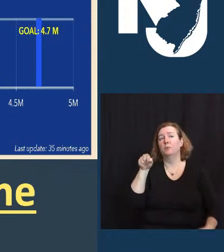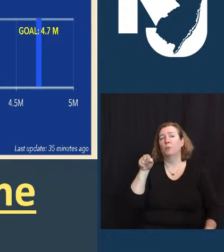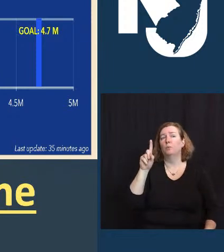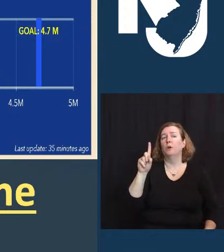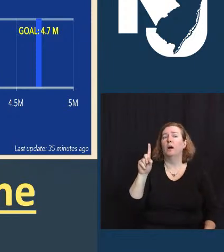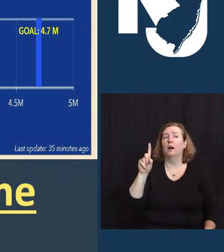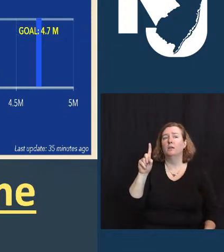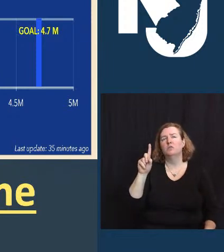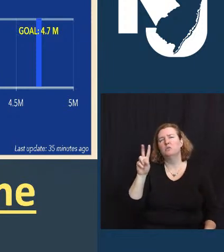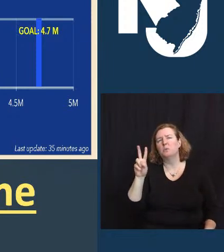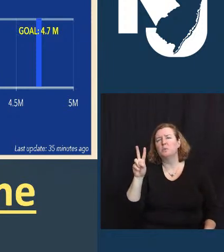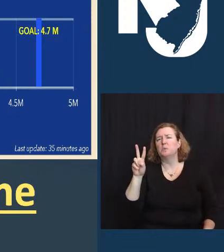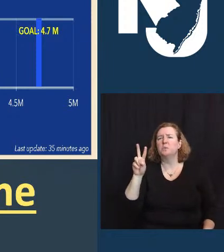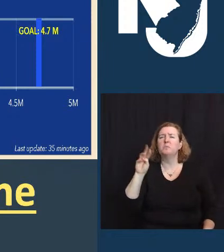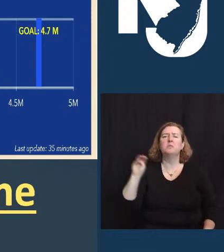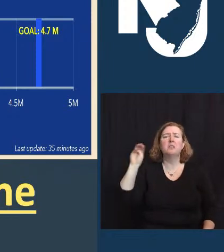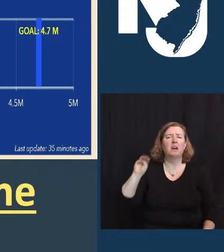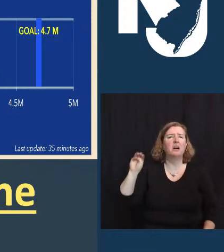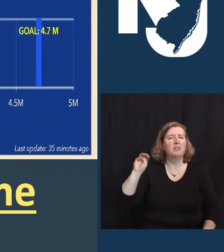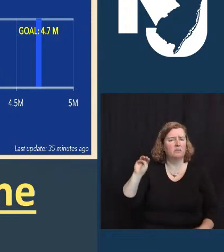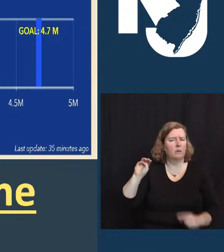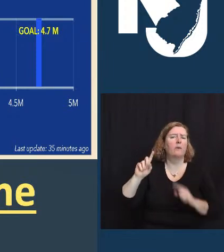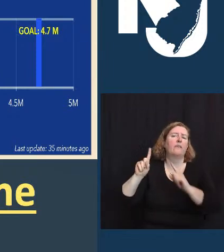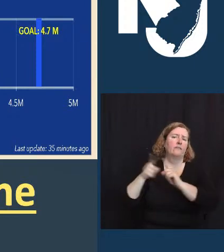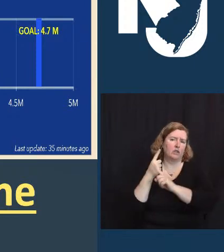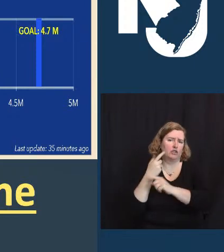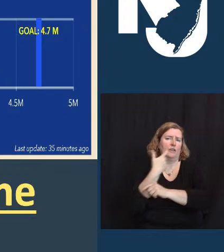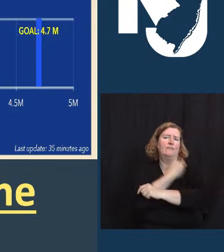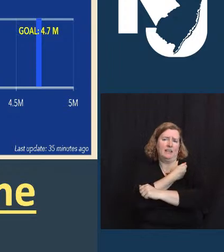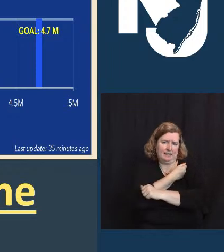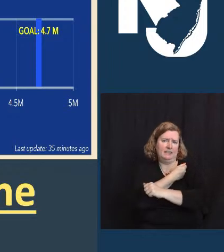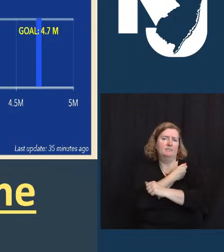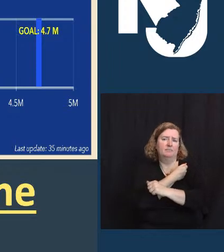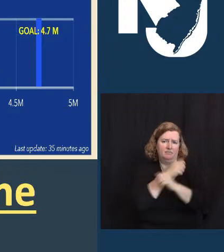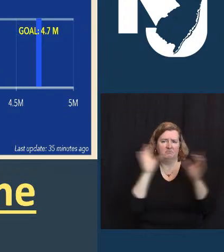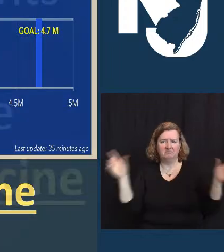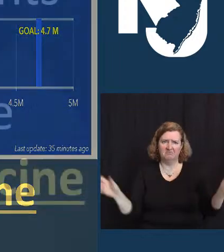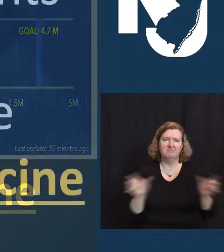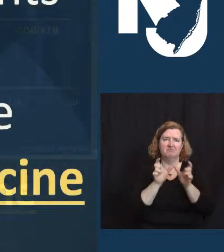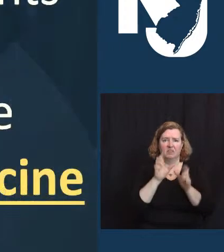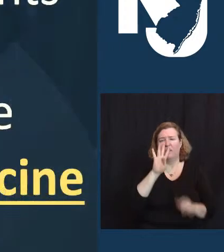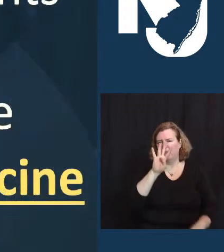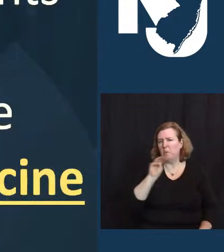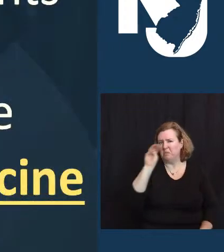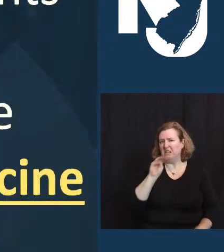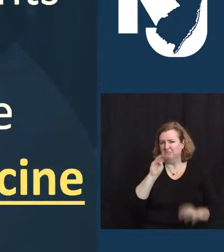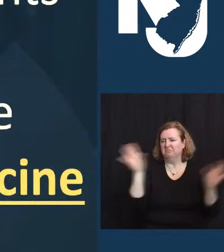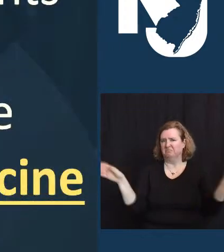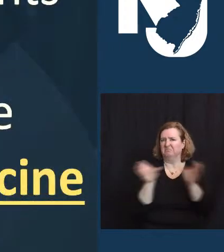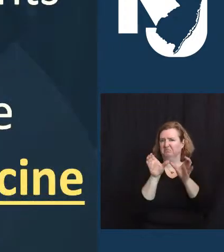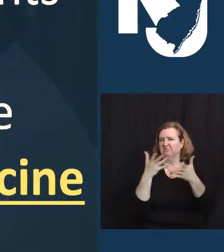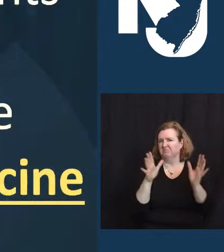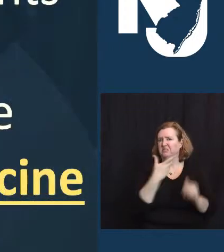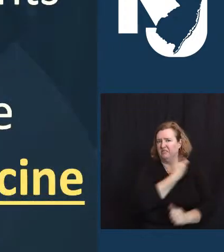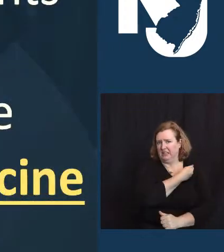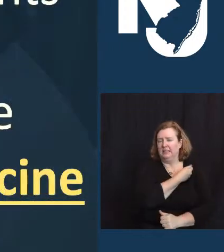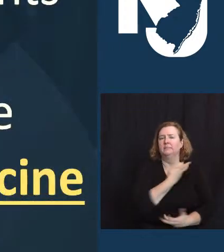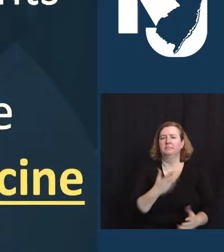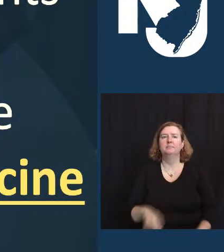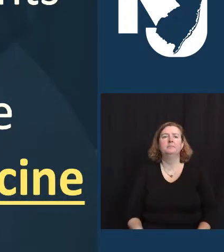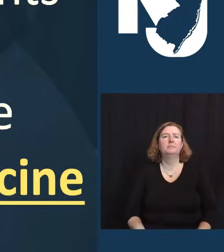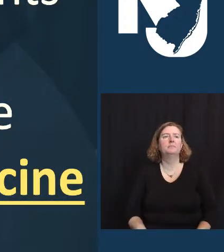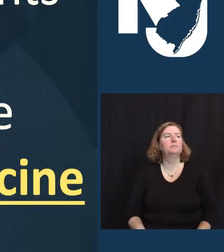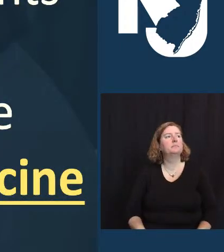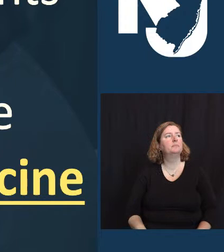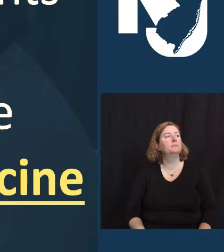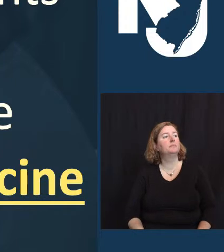3.122 million folks who have had at least their first dose. Our partners at Atlantic Care, who are assisting us